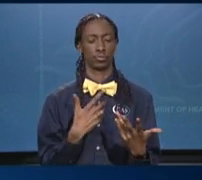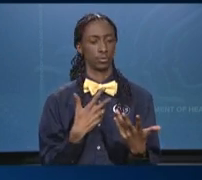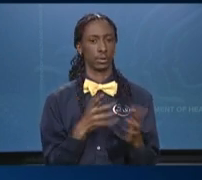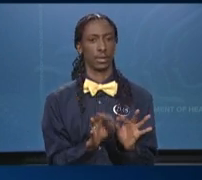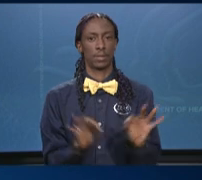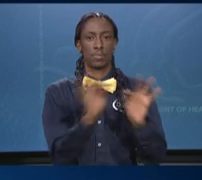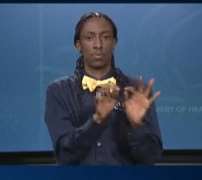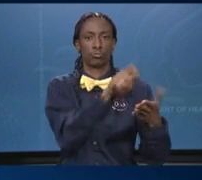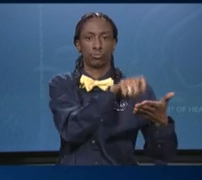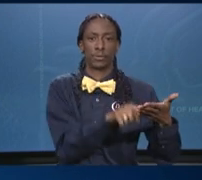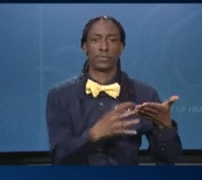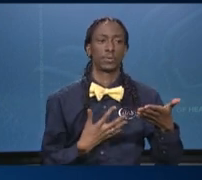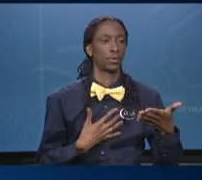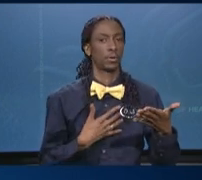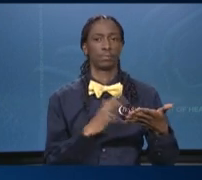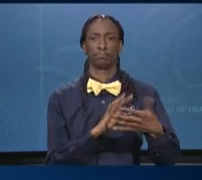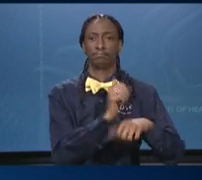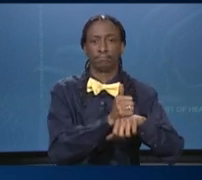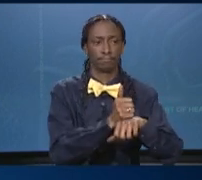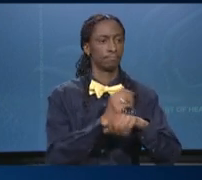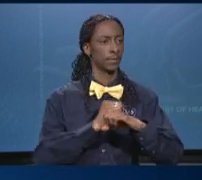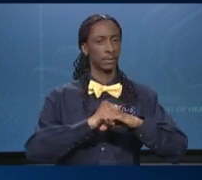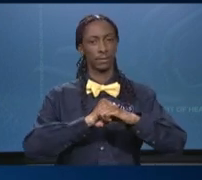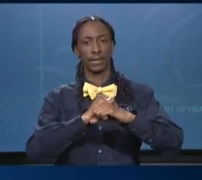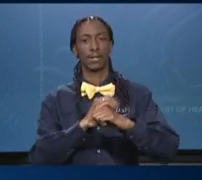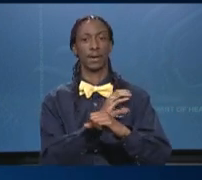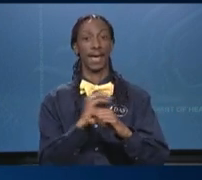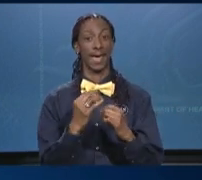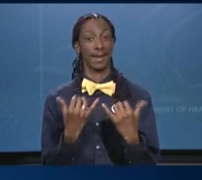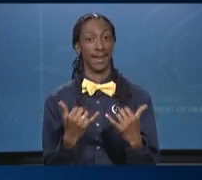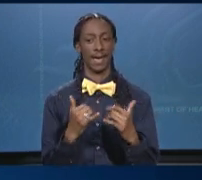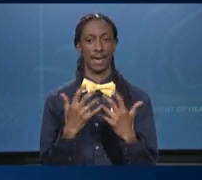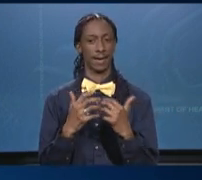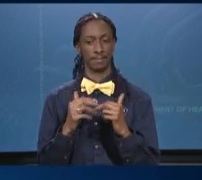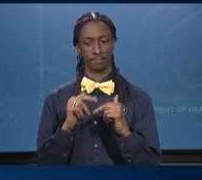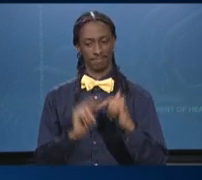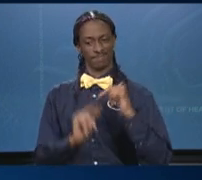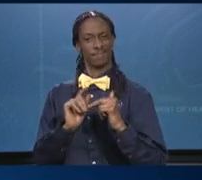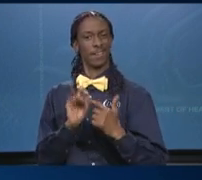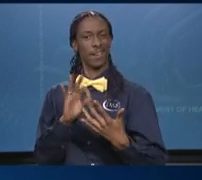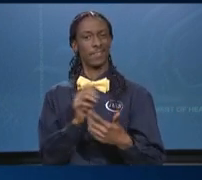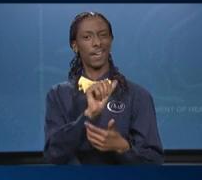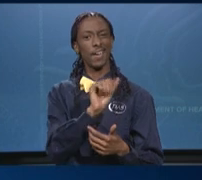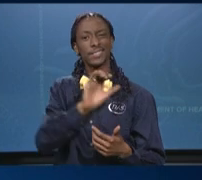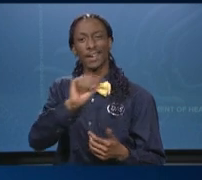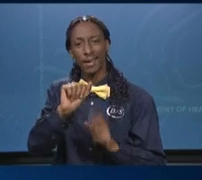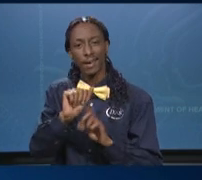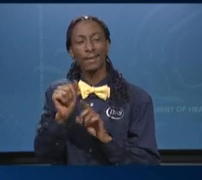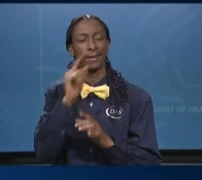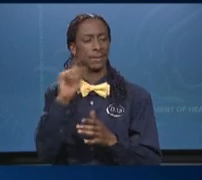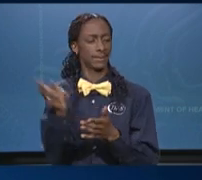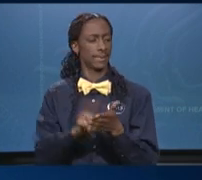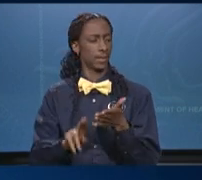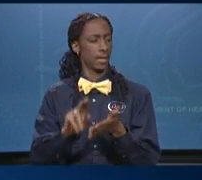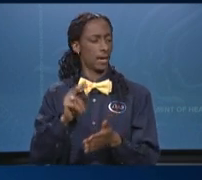drafter, implementer, defender, and now builder of the Affordable Care Act, Secretary Javier